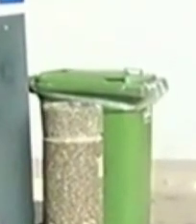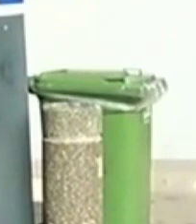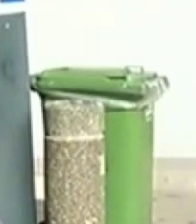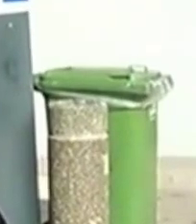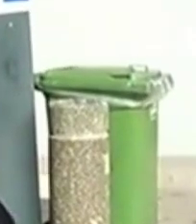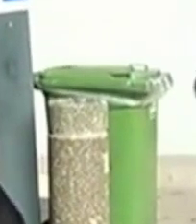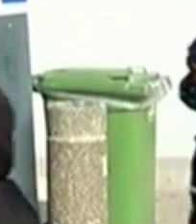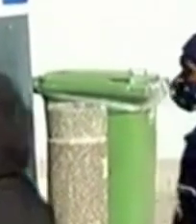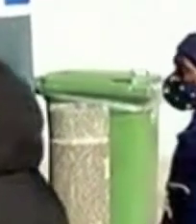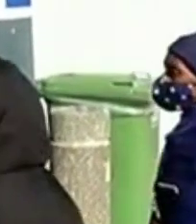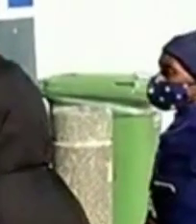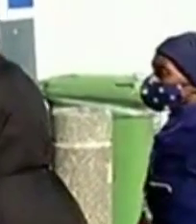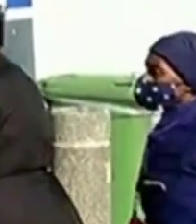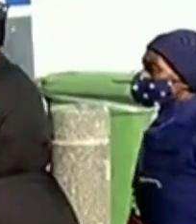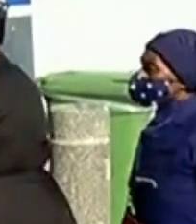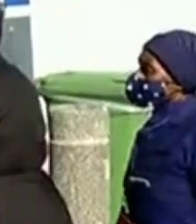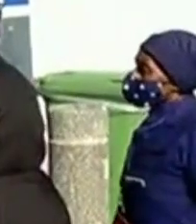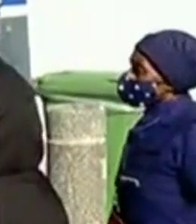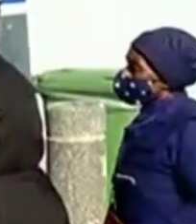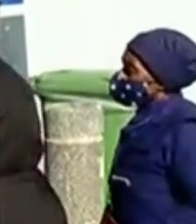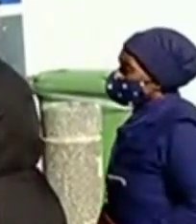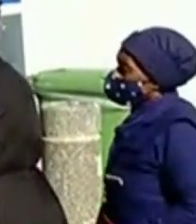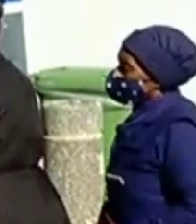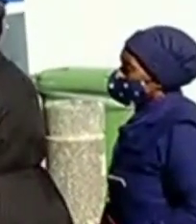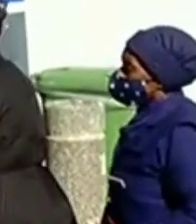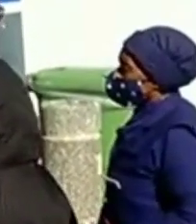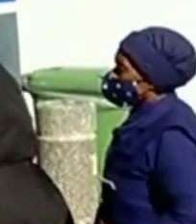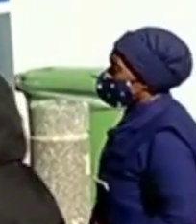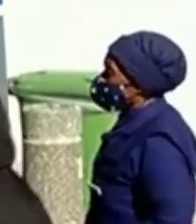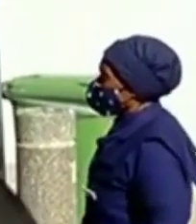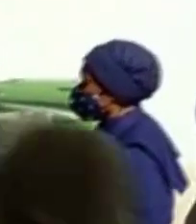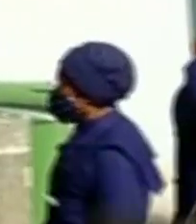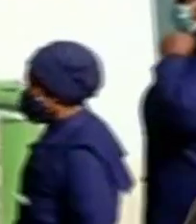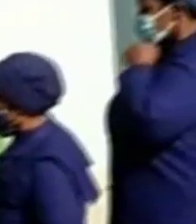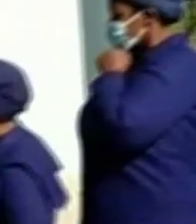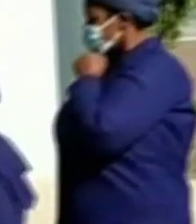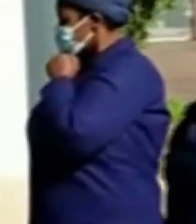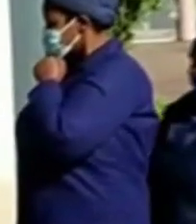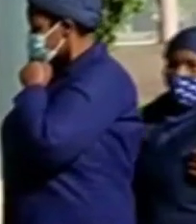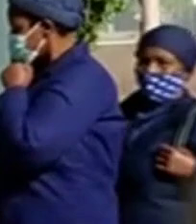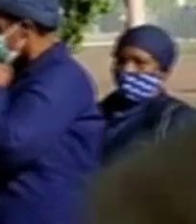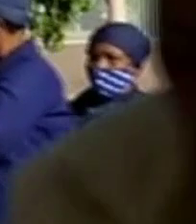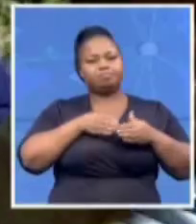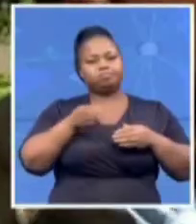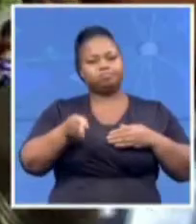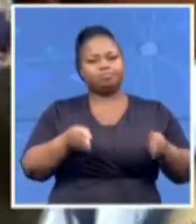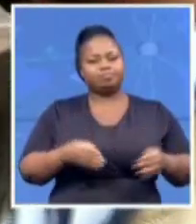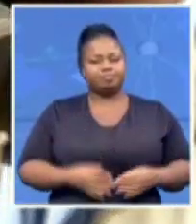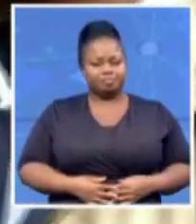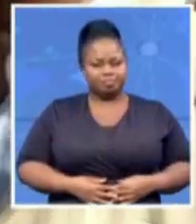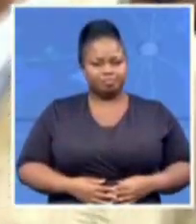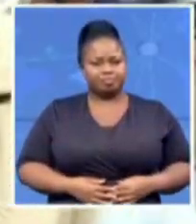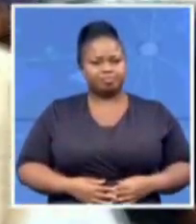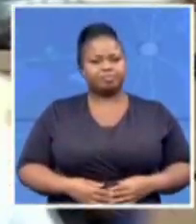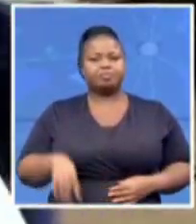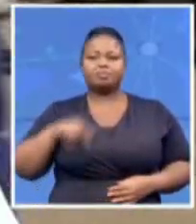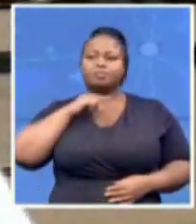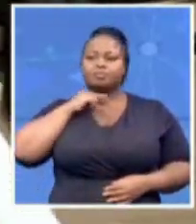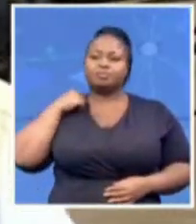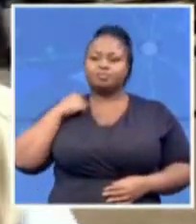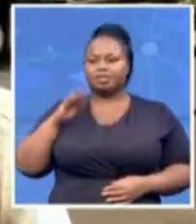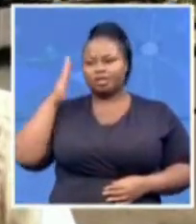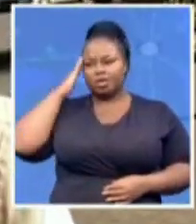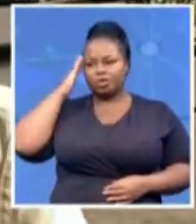their beloved ones, even their houses. They are going to be with us here. Fundisitu, I know that you yourself and your colleagues